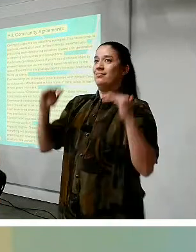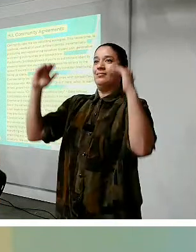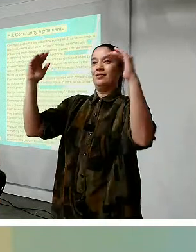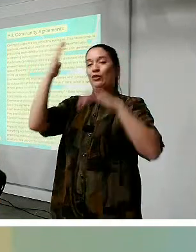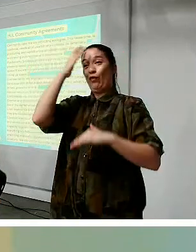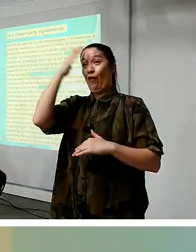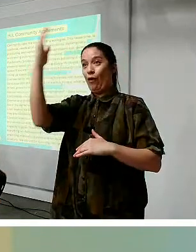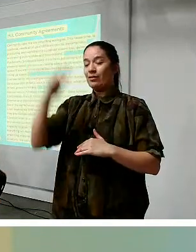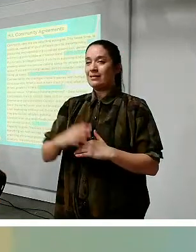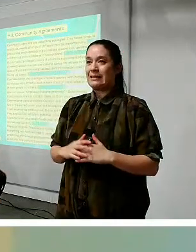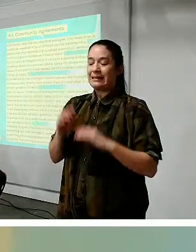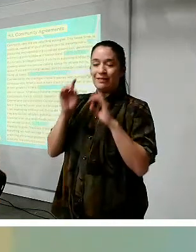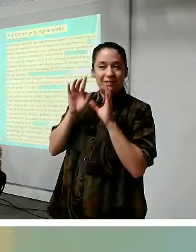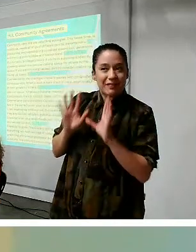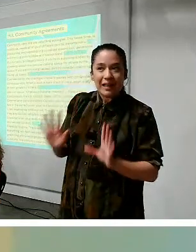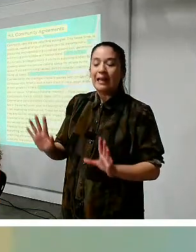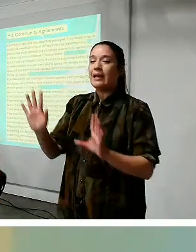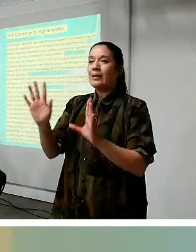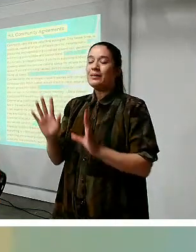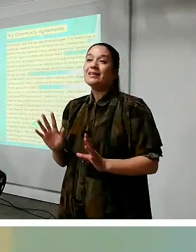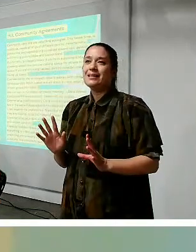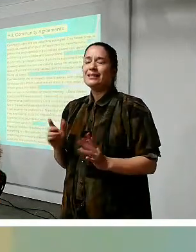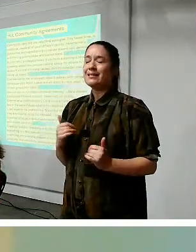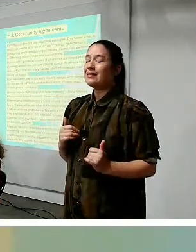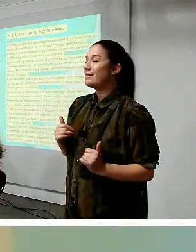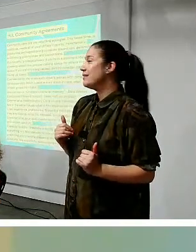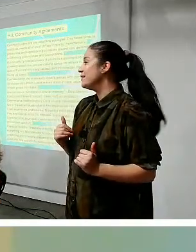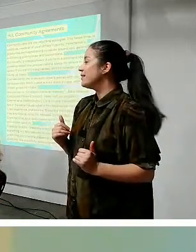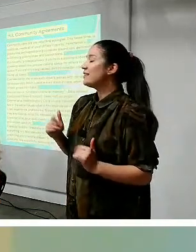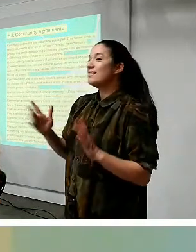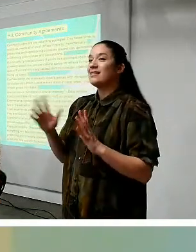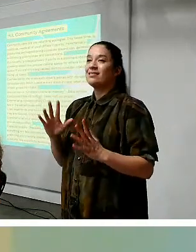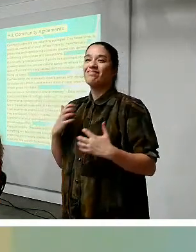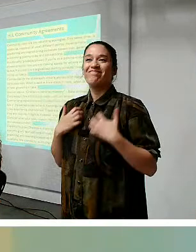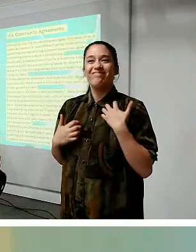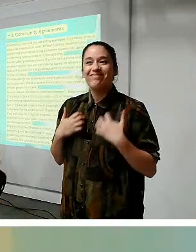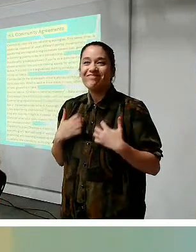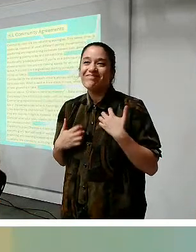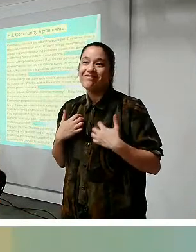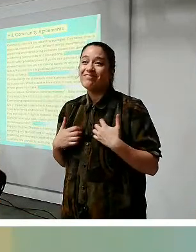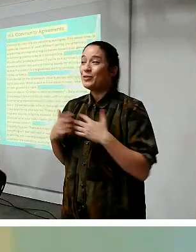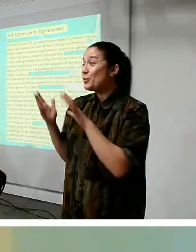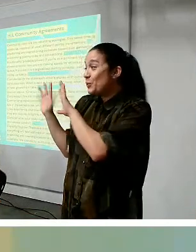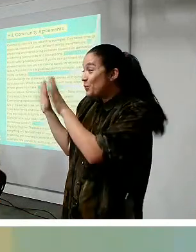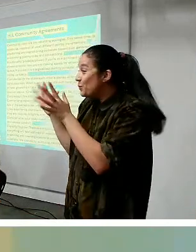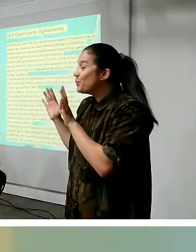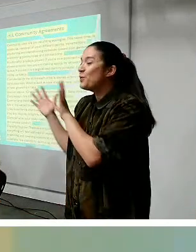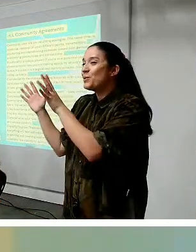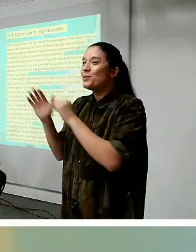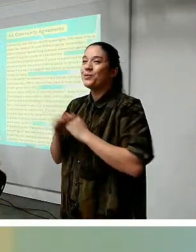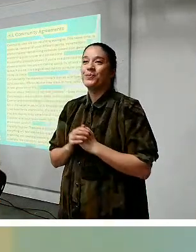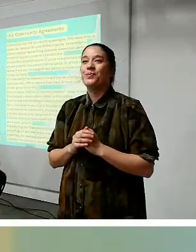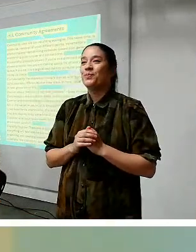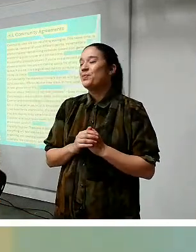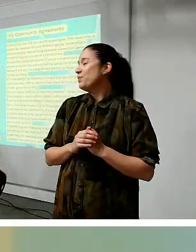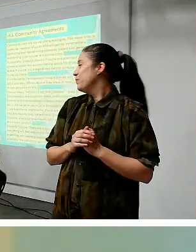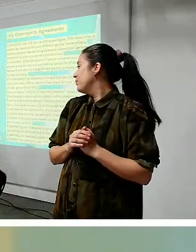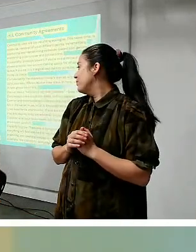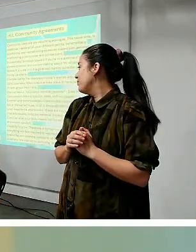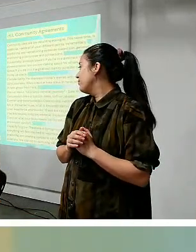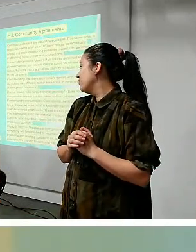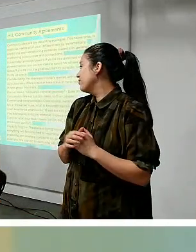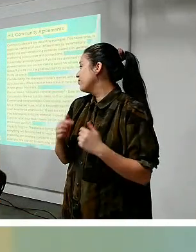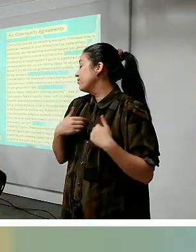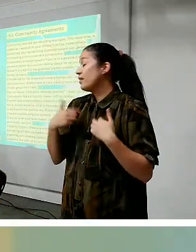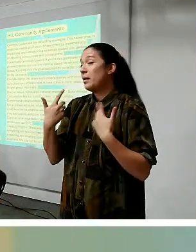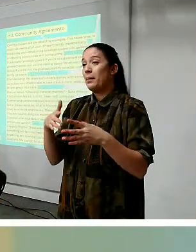deep breaths to keep my fangirl in check, but I know that you will hate that, so I'm trying to keep it in check. So I've been